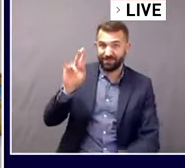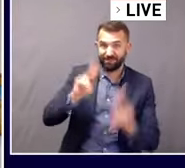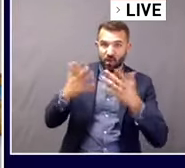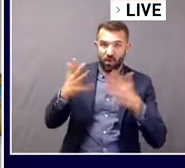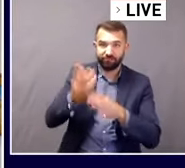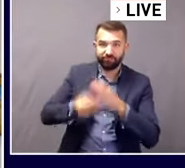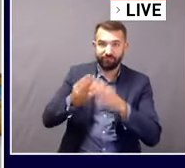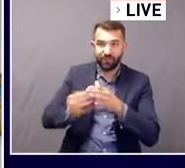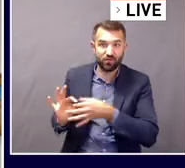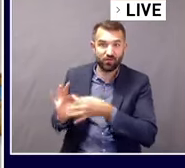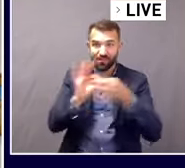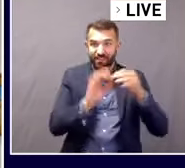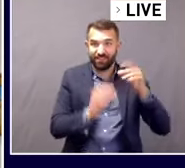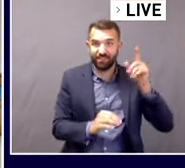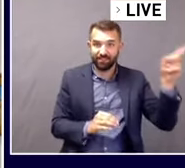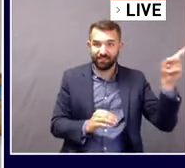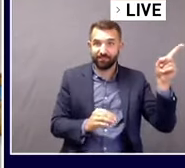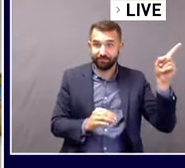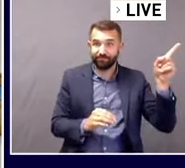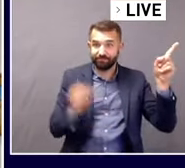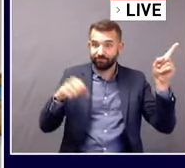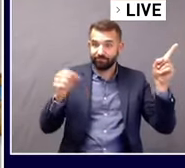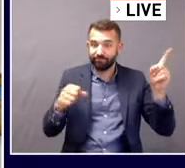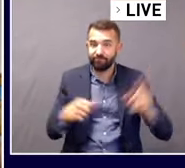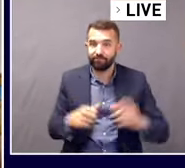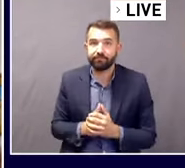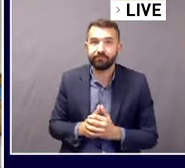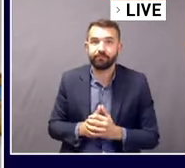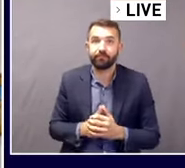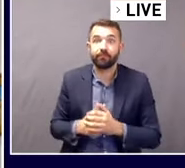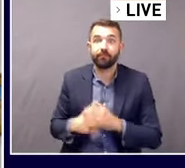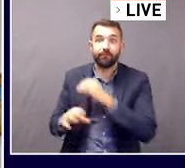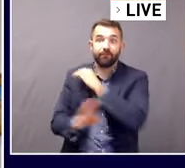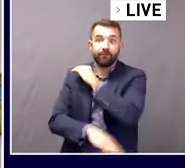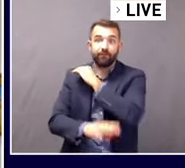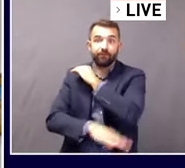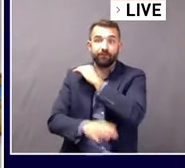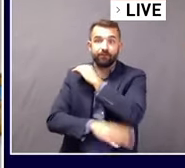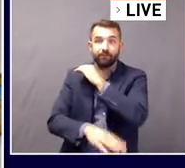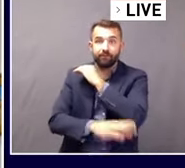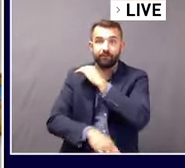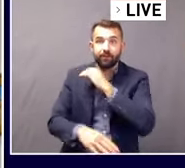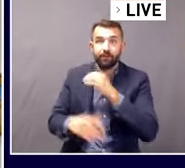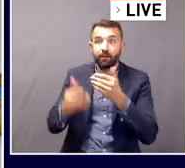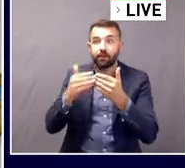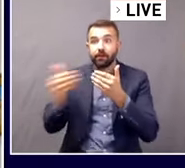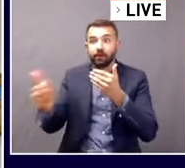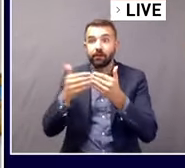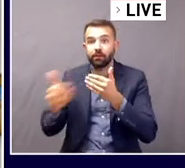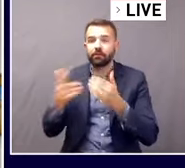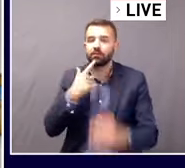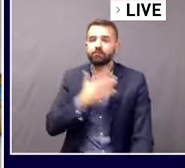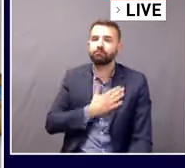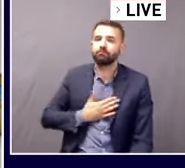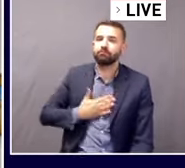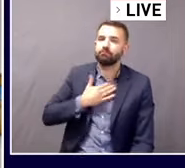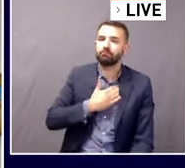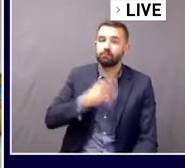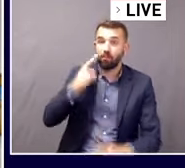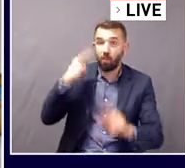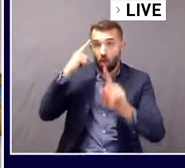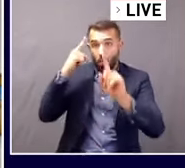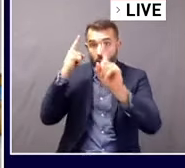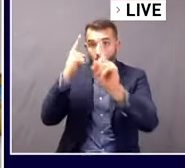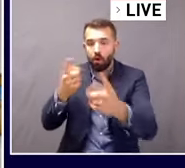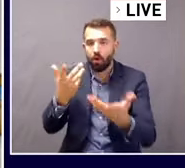way we should all go about ourselves in the fall is with the goal in mind of socializing, to try to